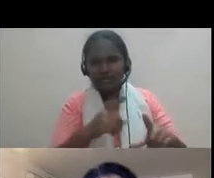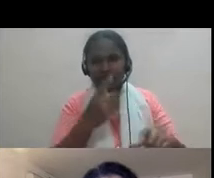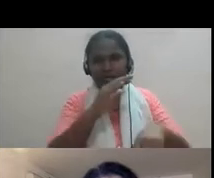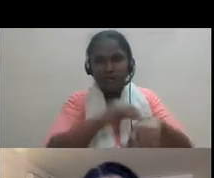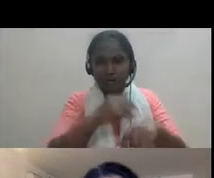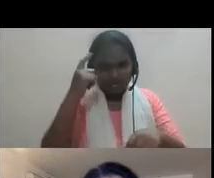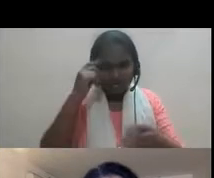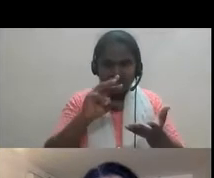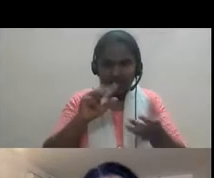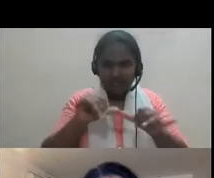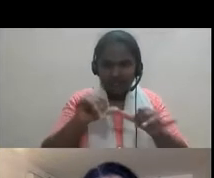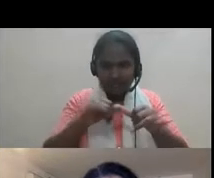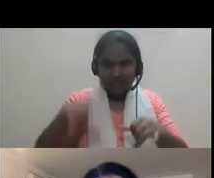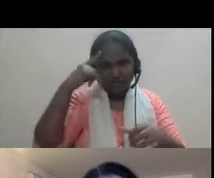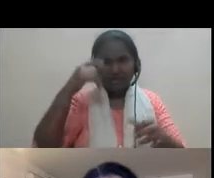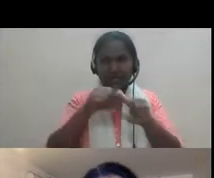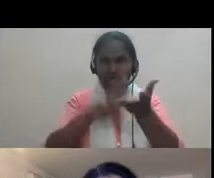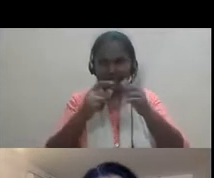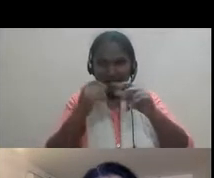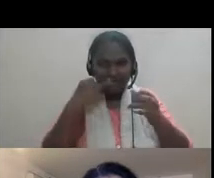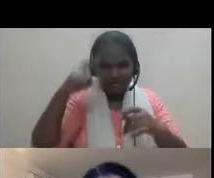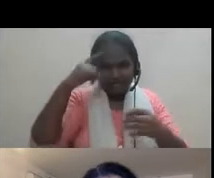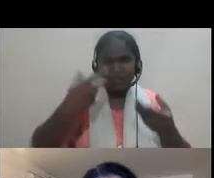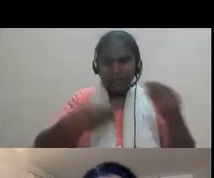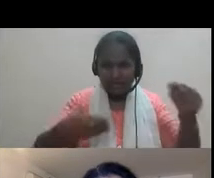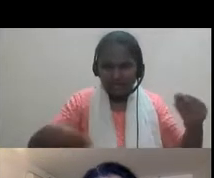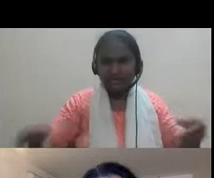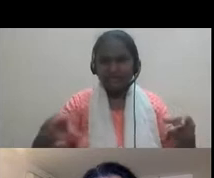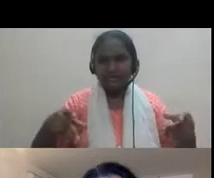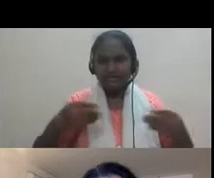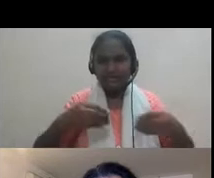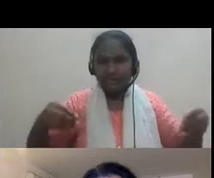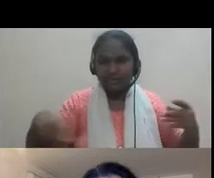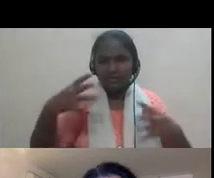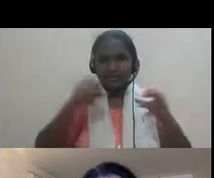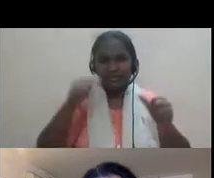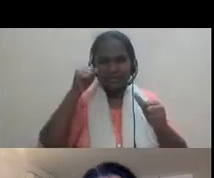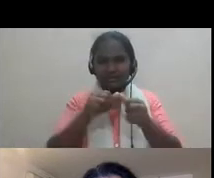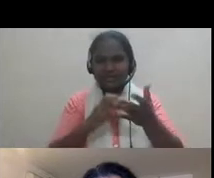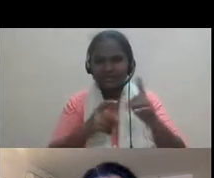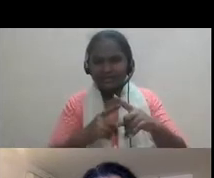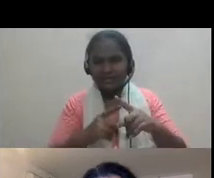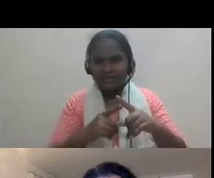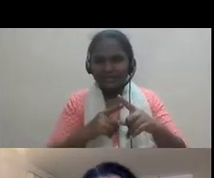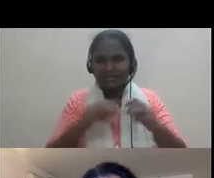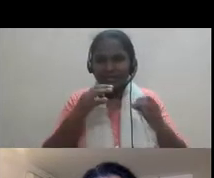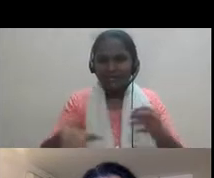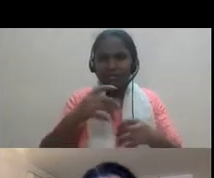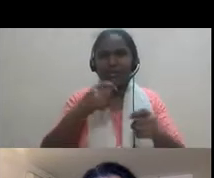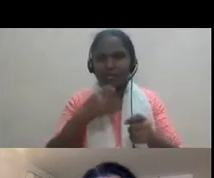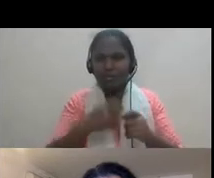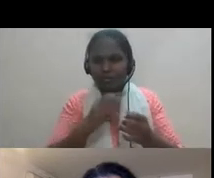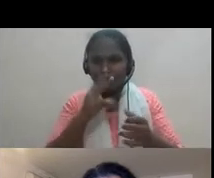the measurements and analyzed, you know, all the materials, and we would reconstruct it exactly as it